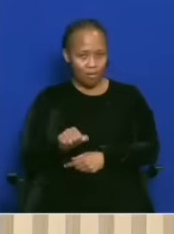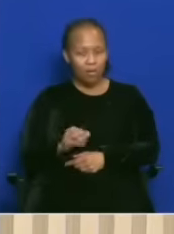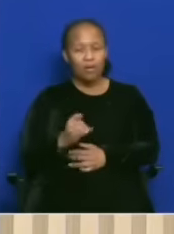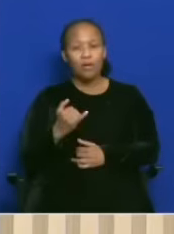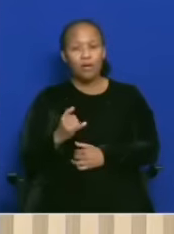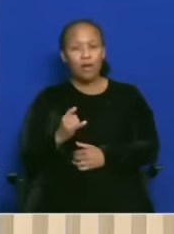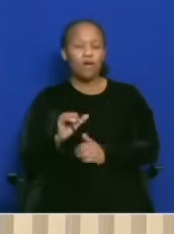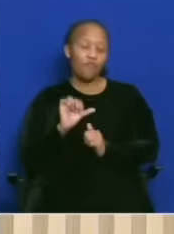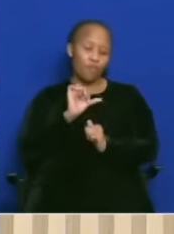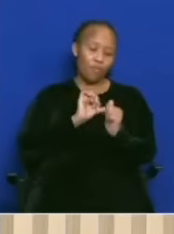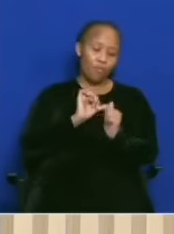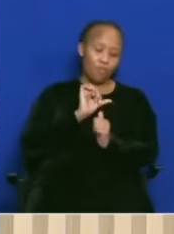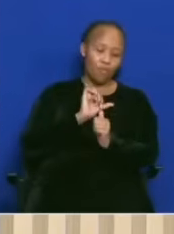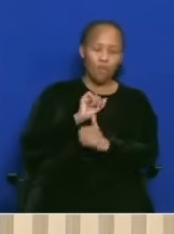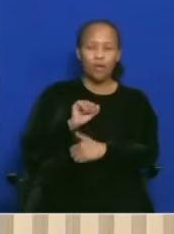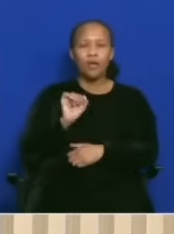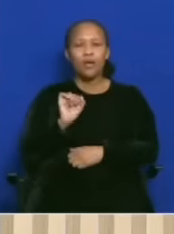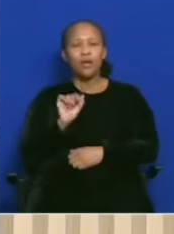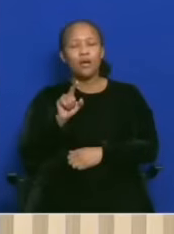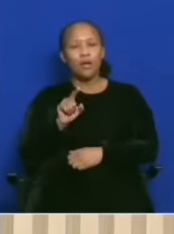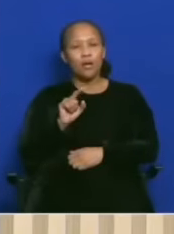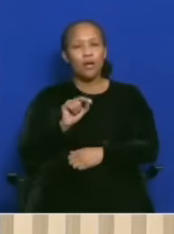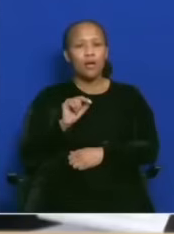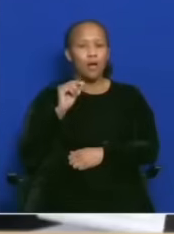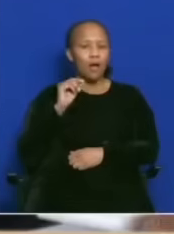page 5134,